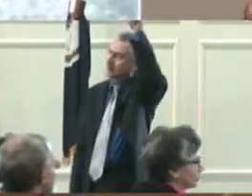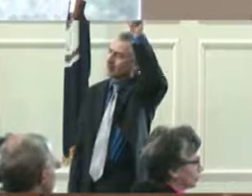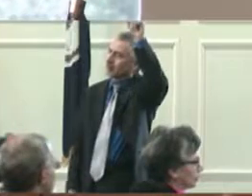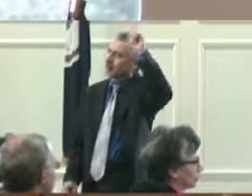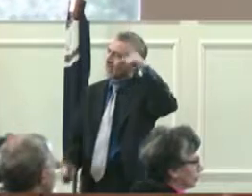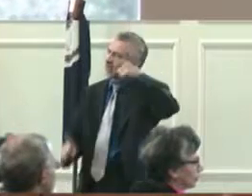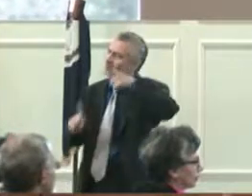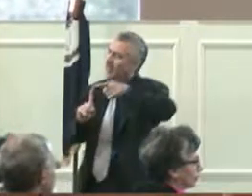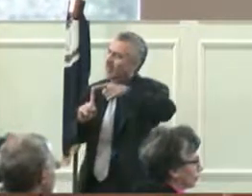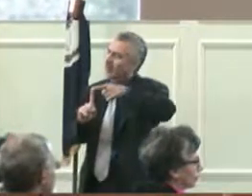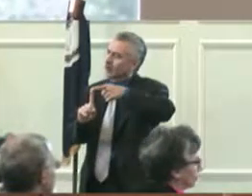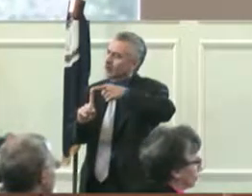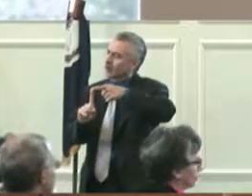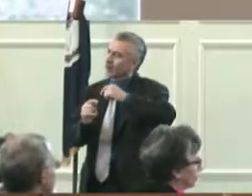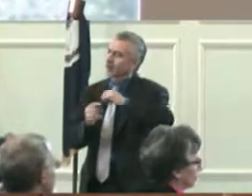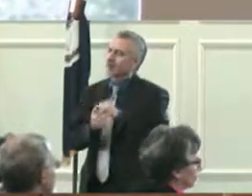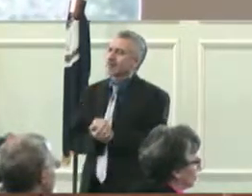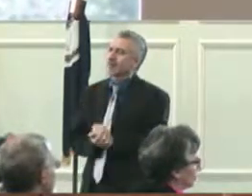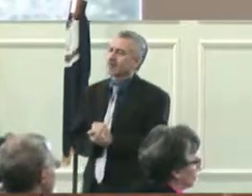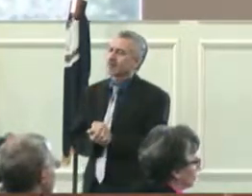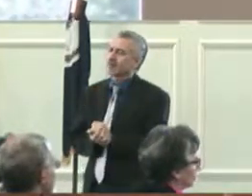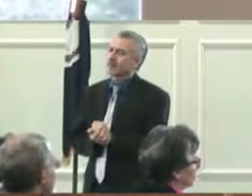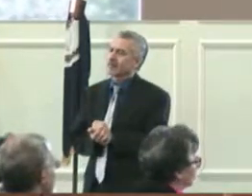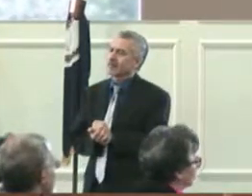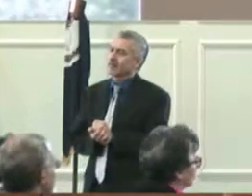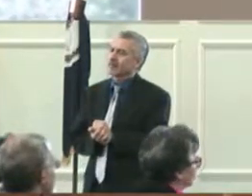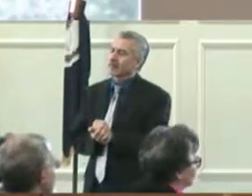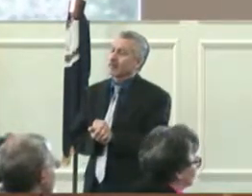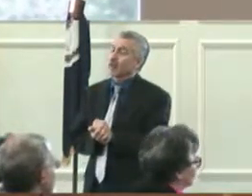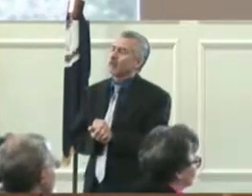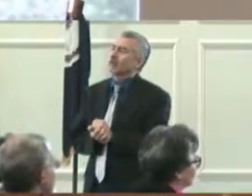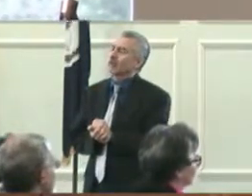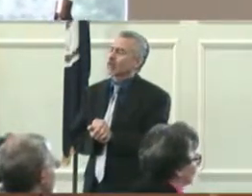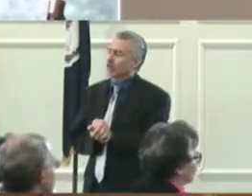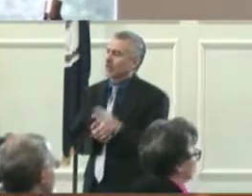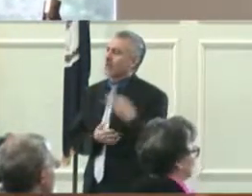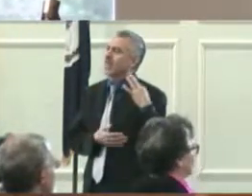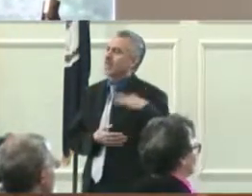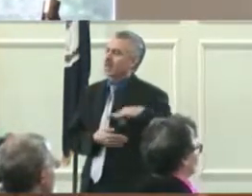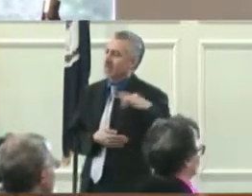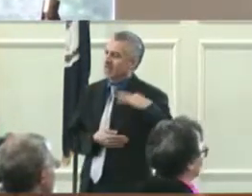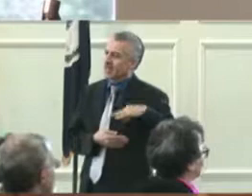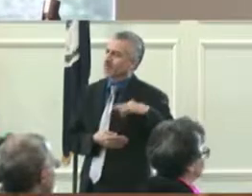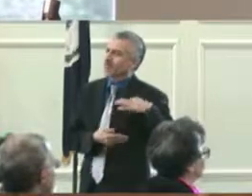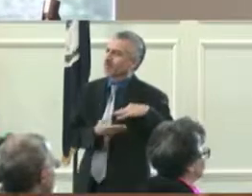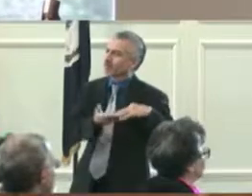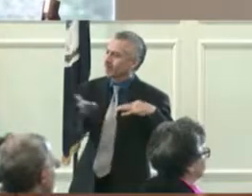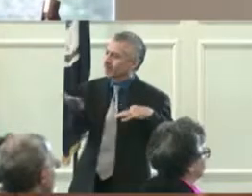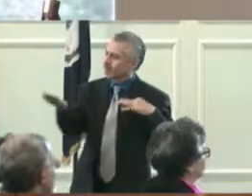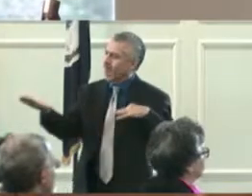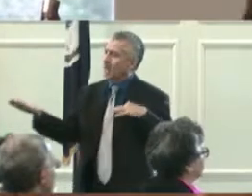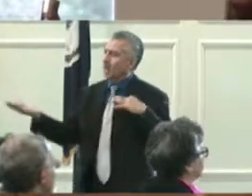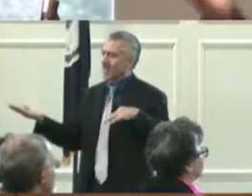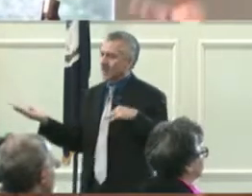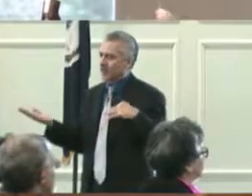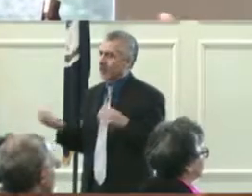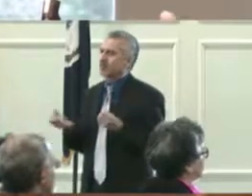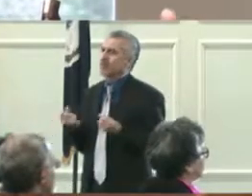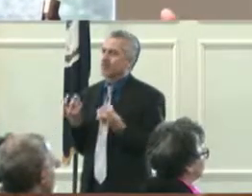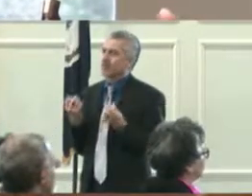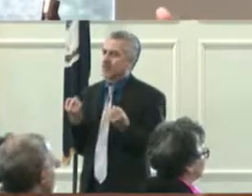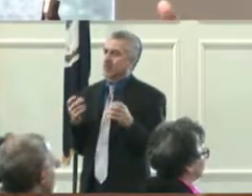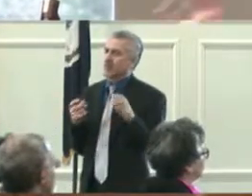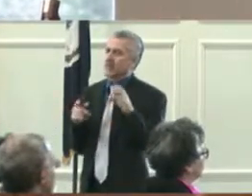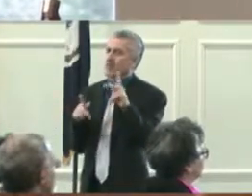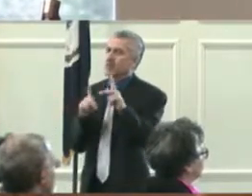We have several people that have benefited from this seminar. Many people in the